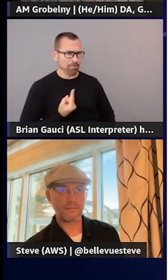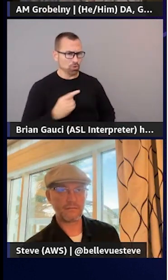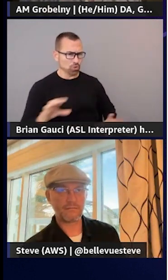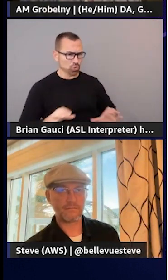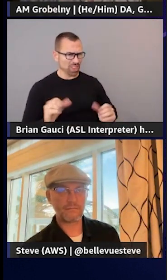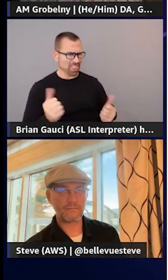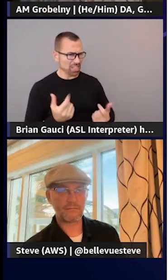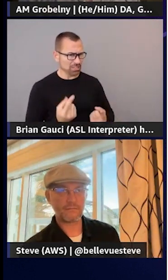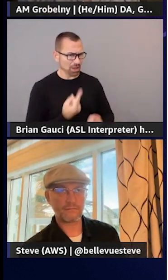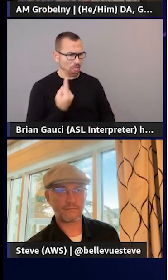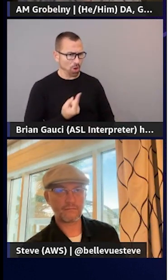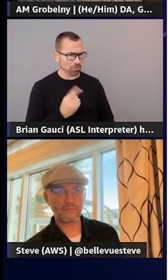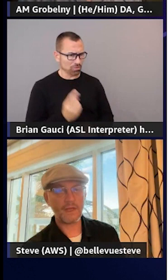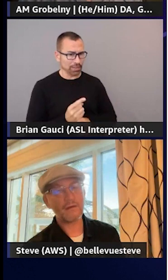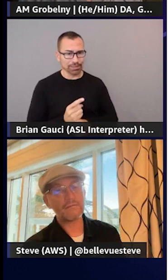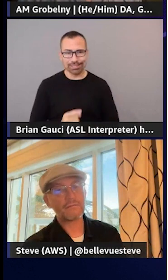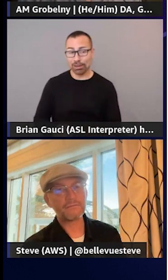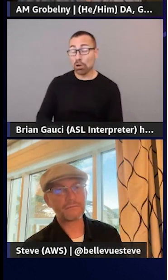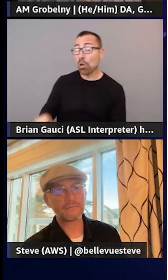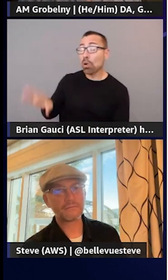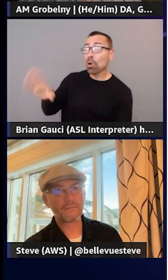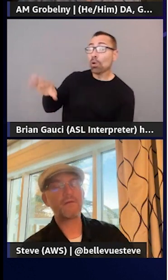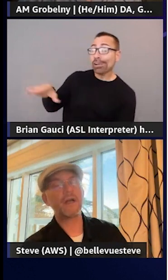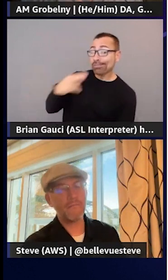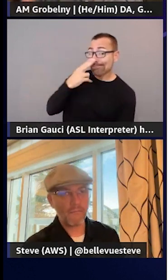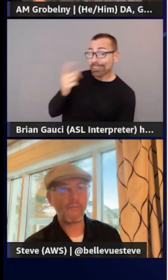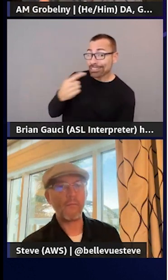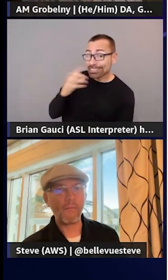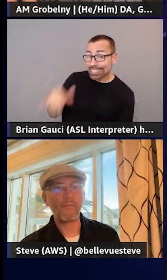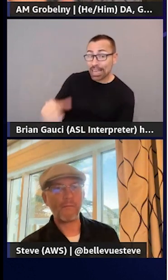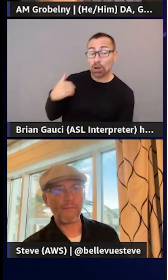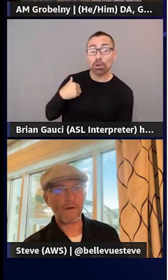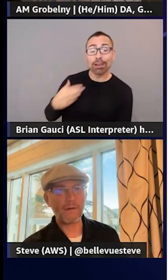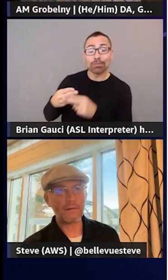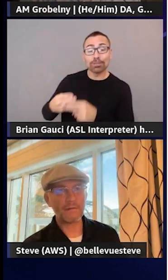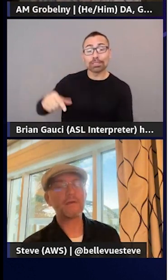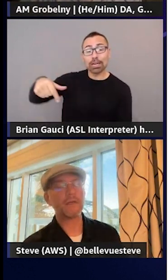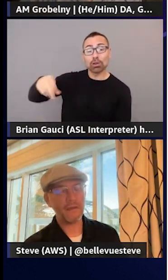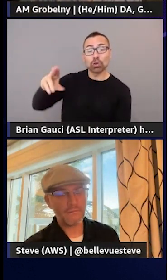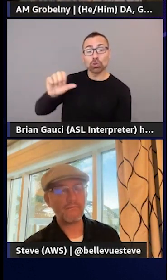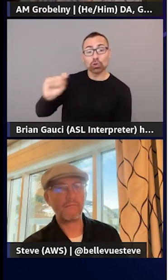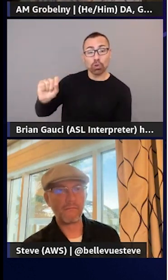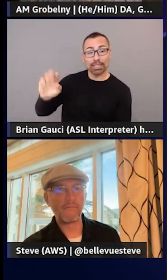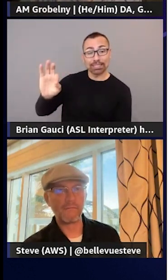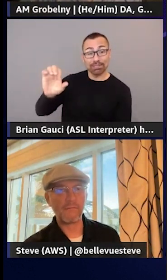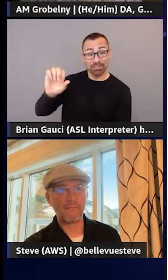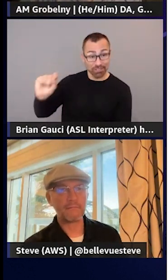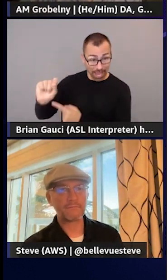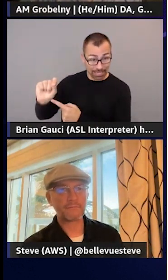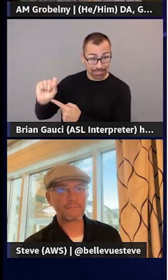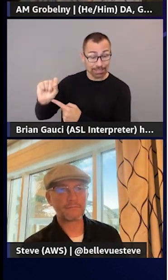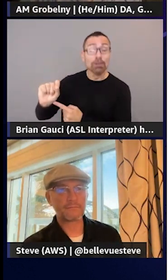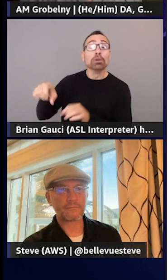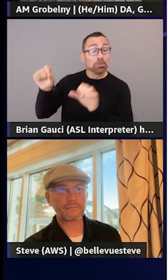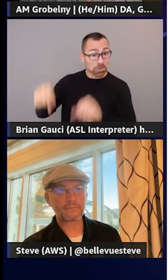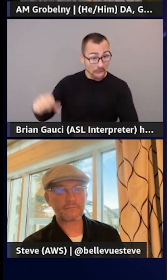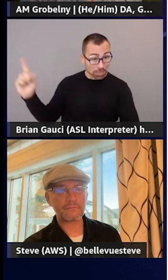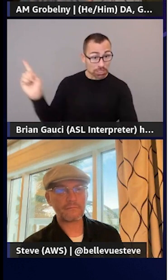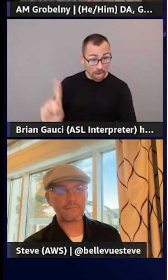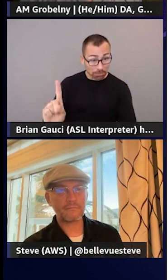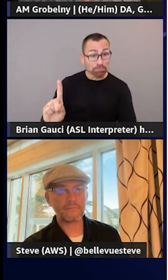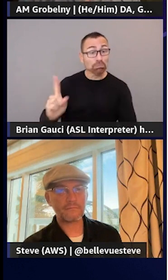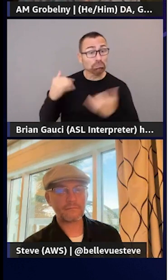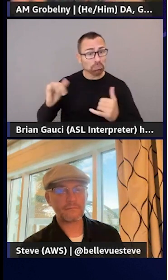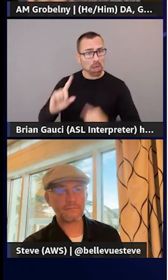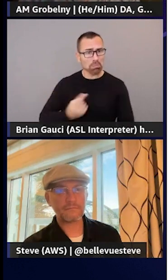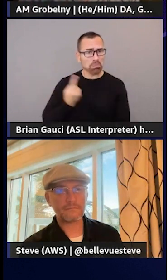say that. We actually have what's called Quest Fest on I believe Wednesday of this week, where you can come play by yourself.